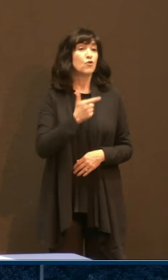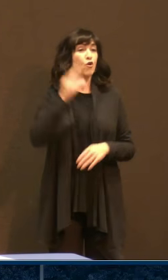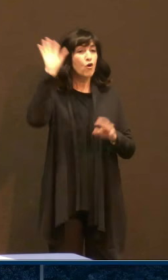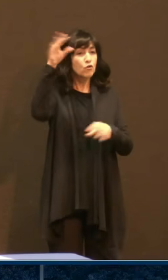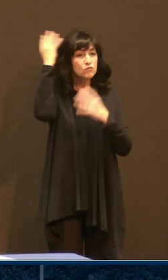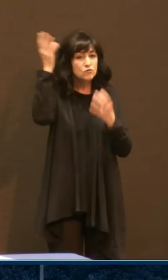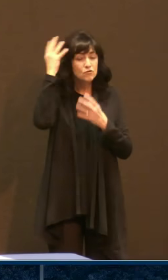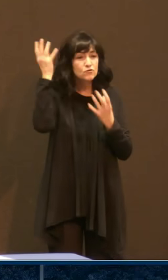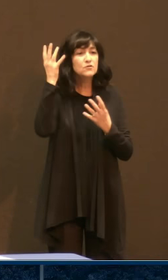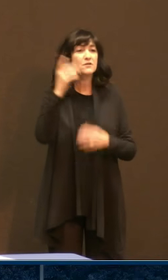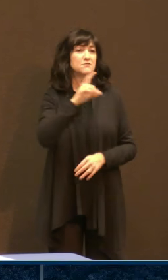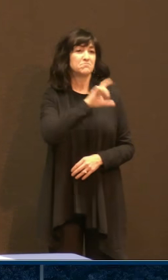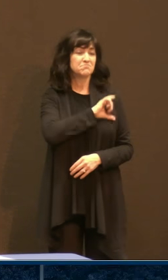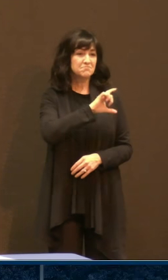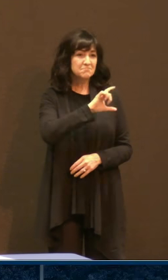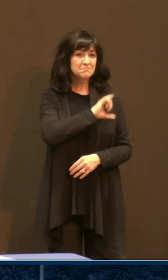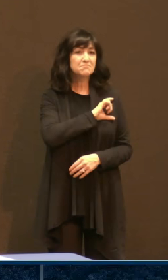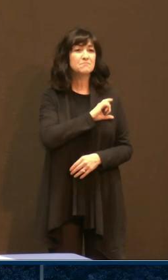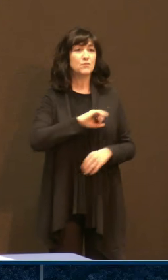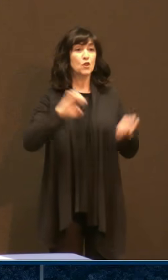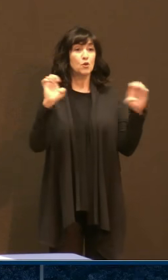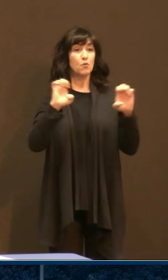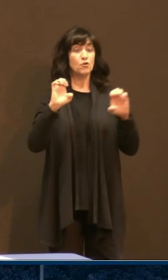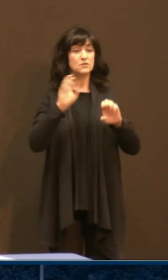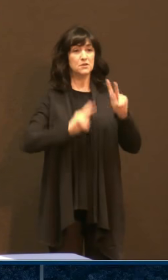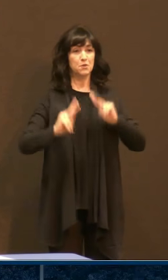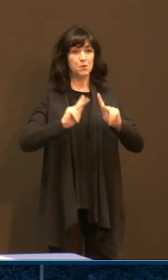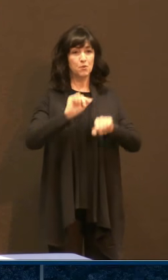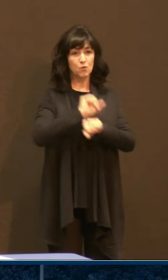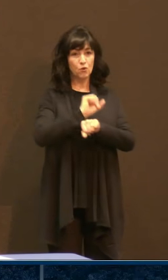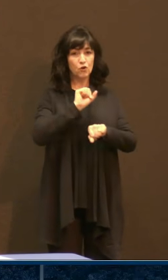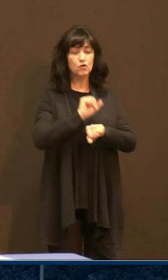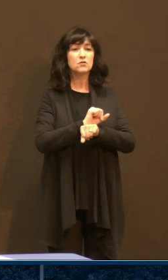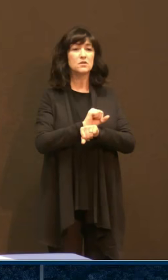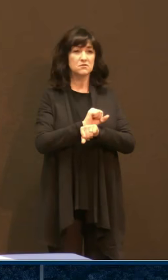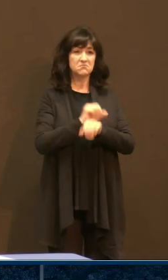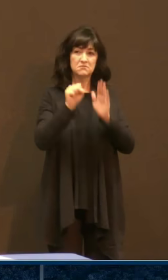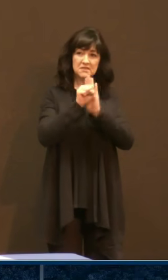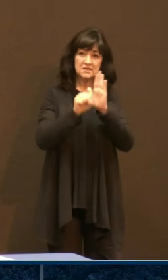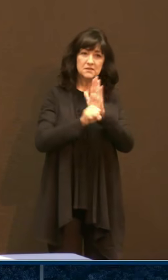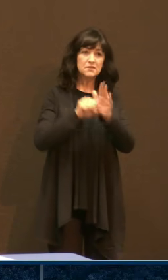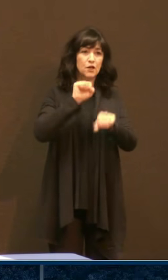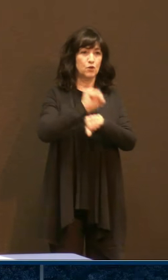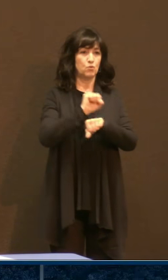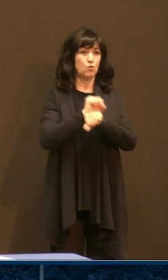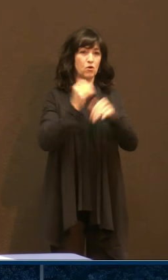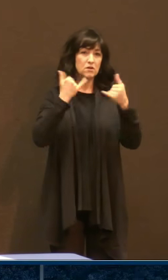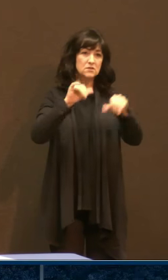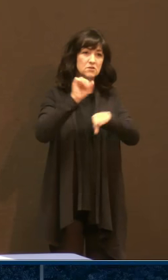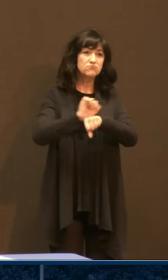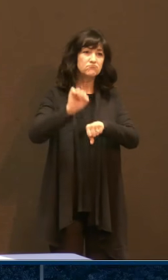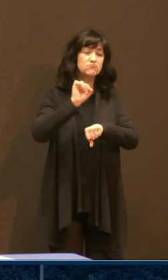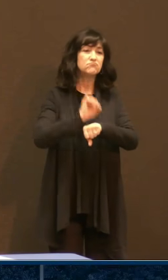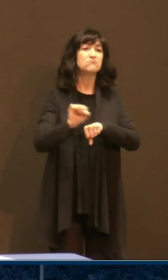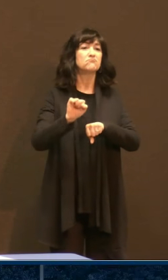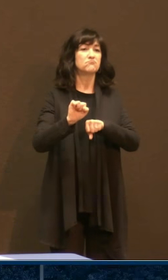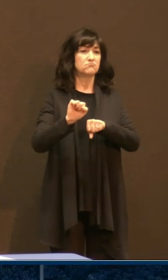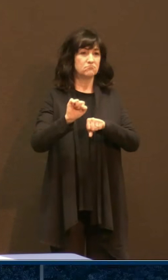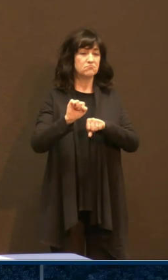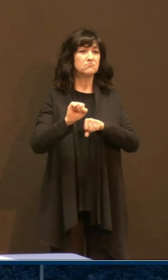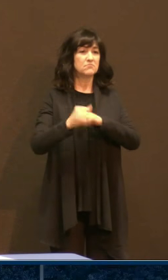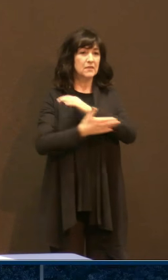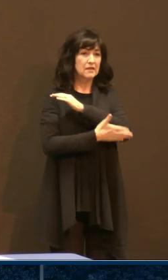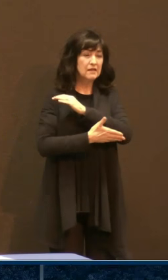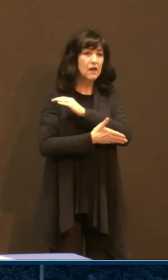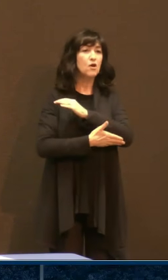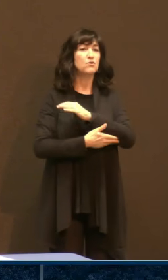emergency service personnel, all state employees who are still working, all municipal and county employees who are working, and